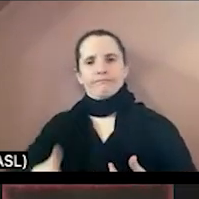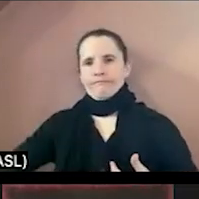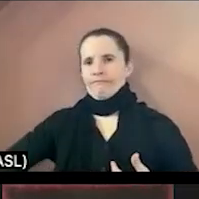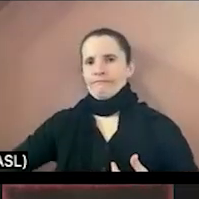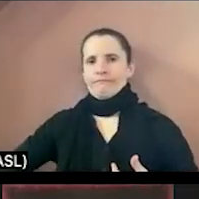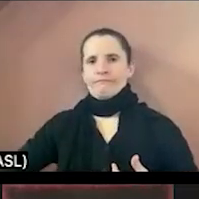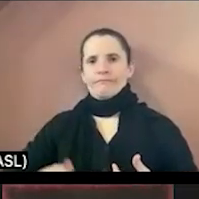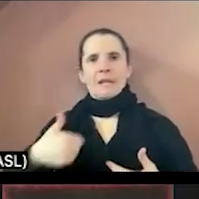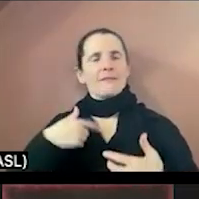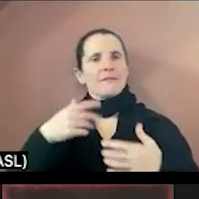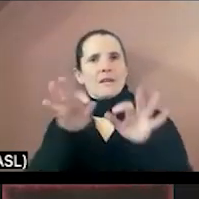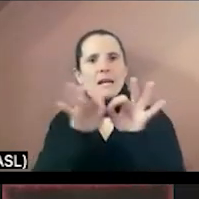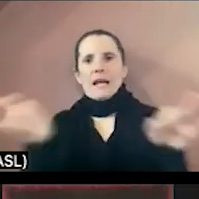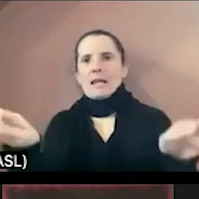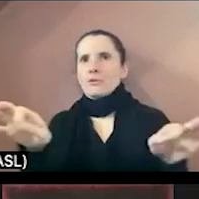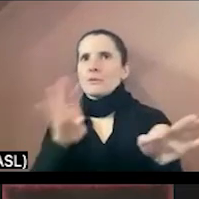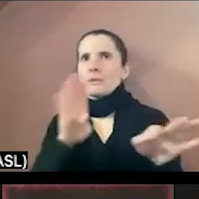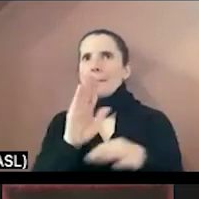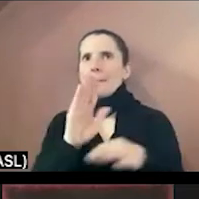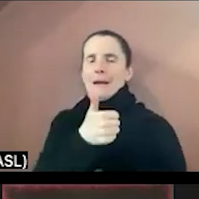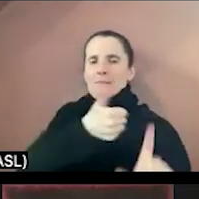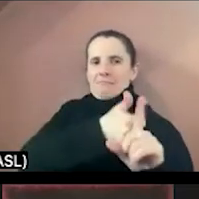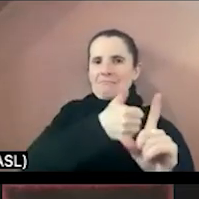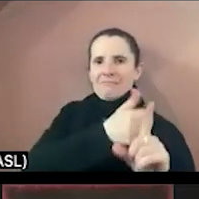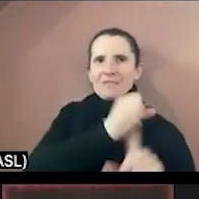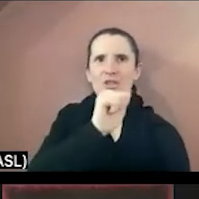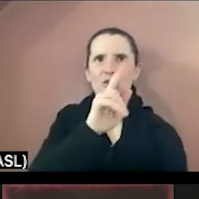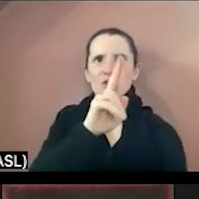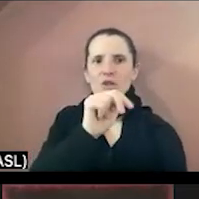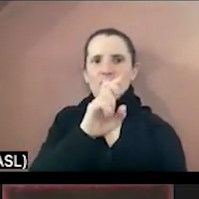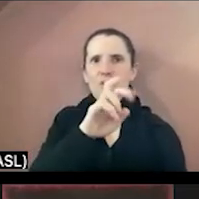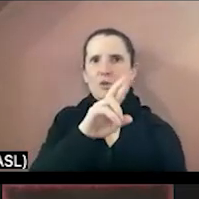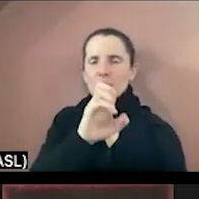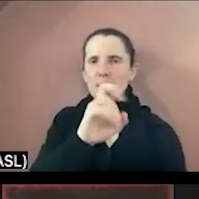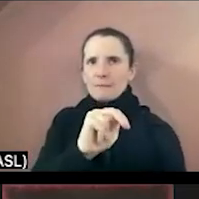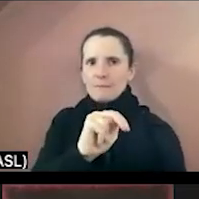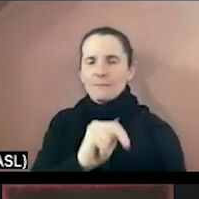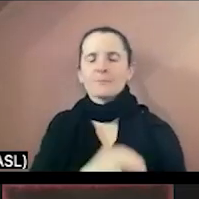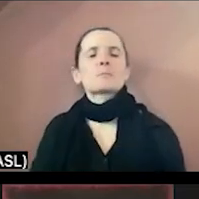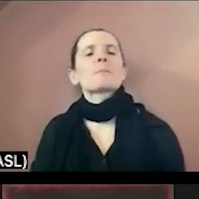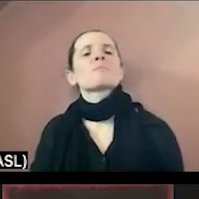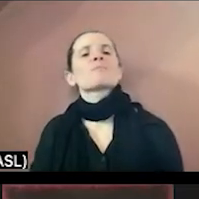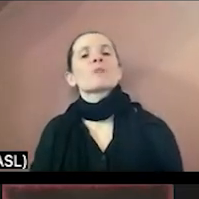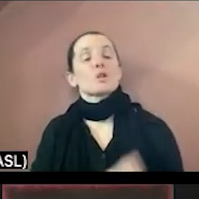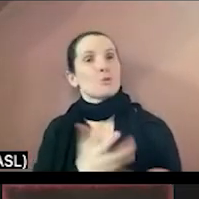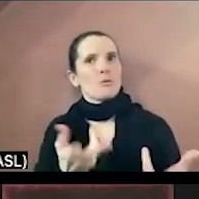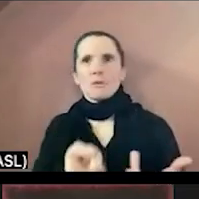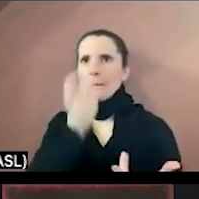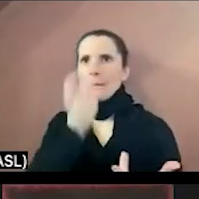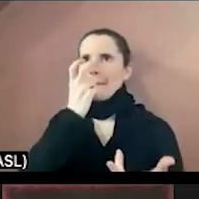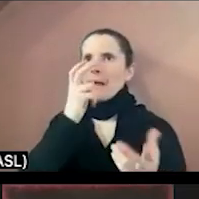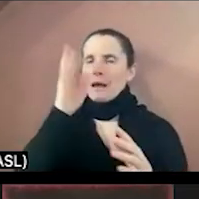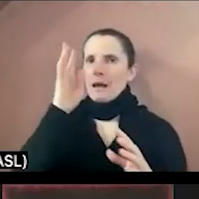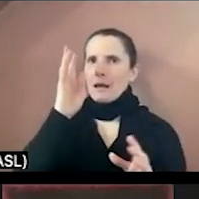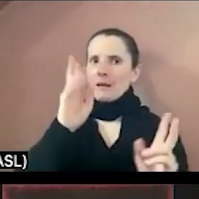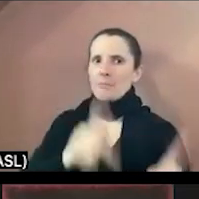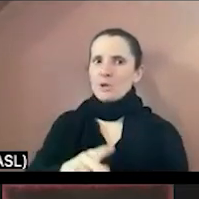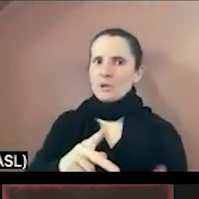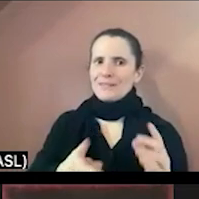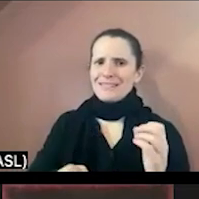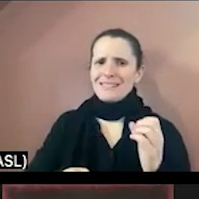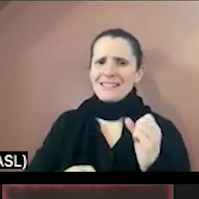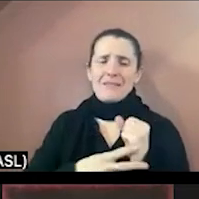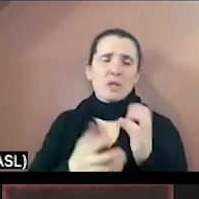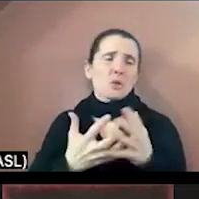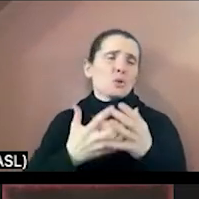was much, much longer, needed pen and ink and paper. It is thanks to a blind person that we have saved so much ink and